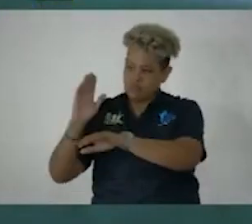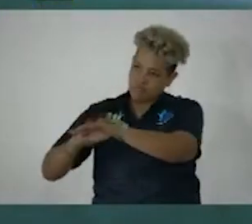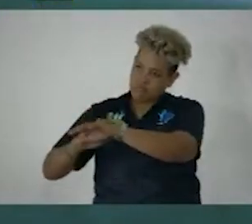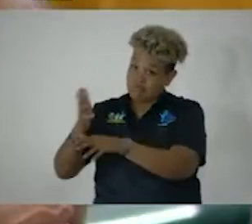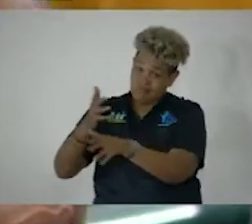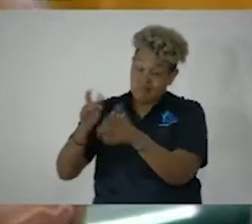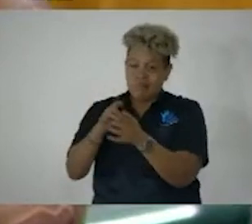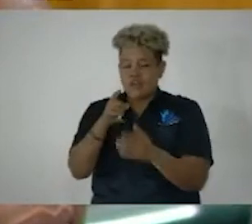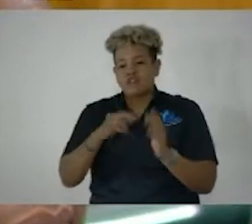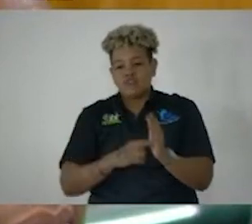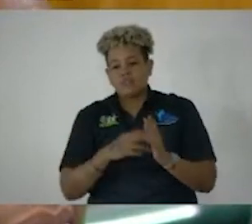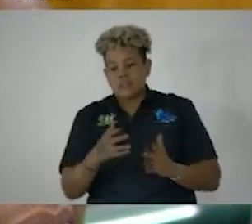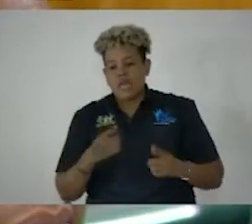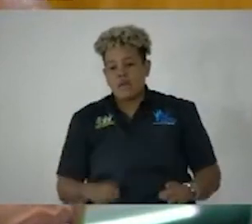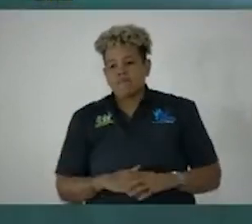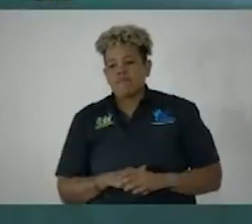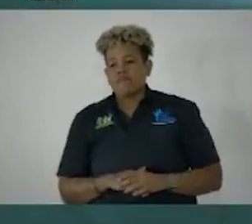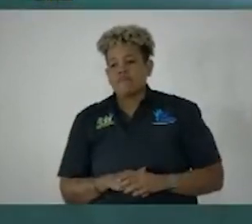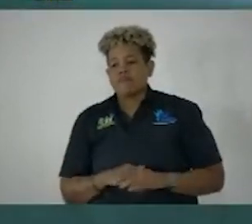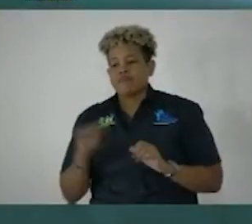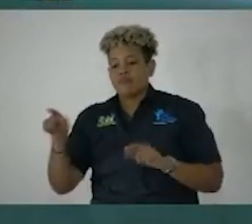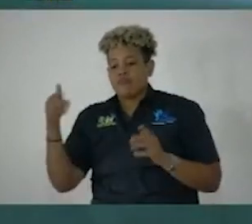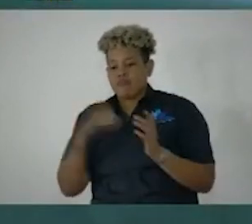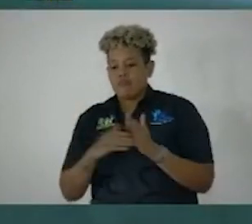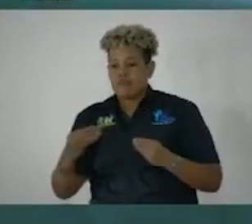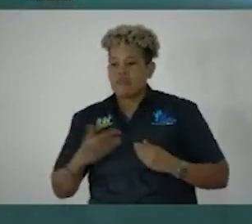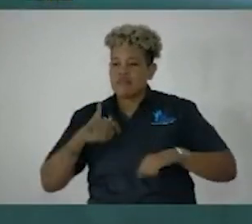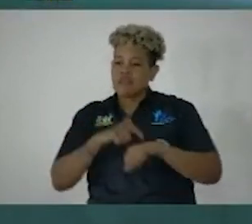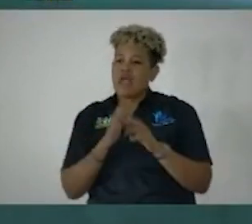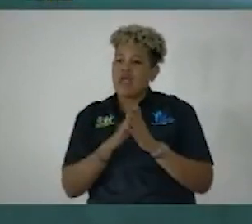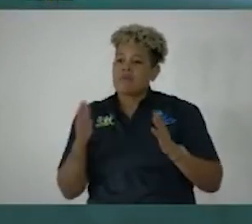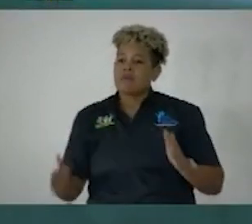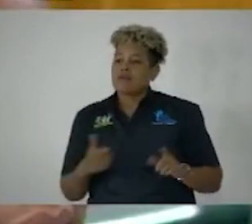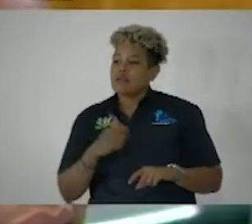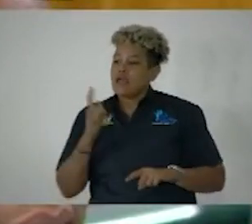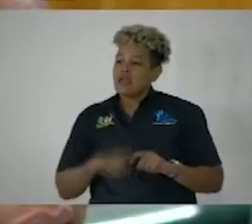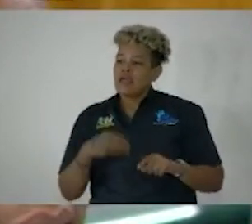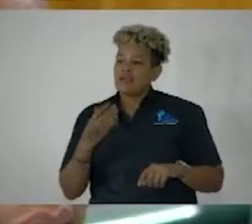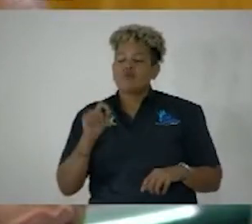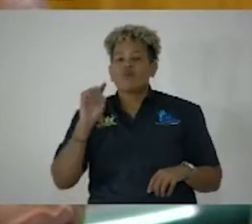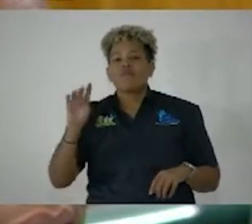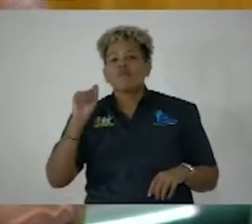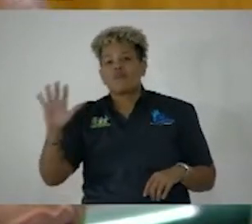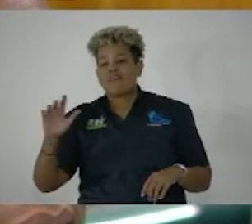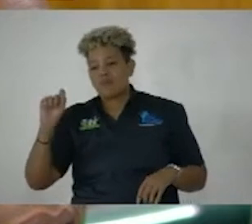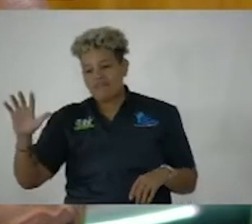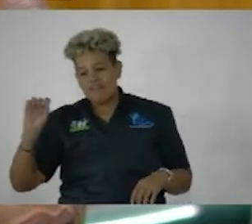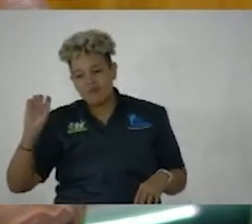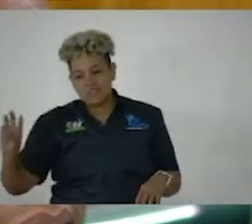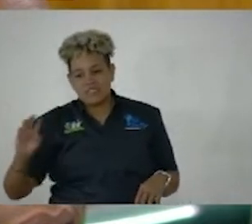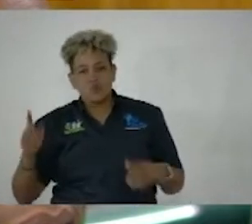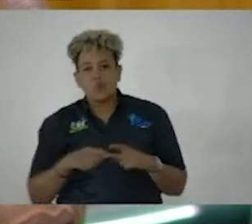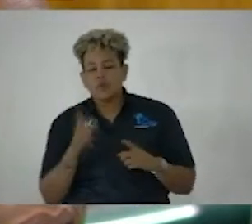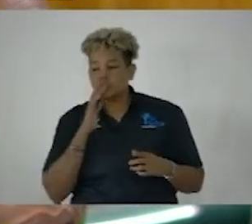with you as the representative. And can you give us a time frame? Is this I 24, 25, I could not. 25, 26?